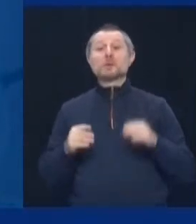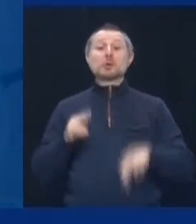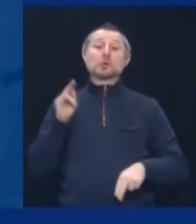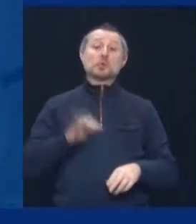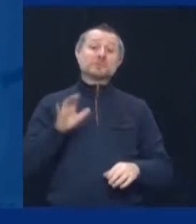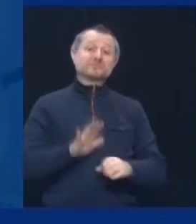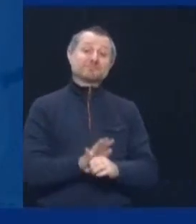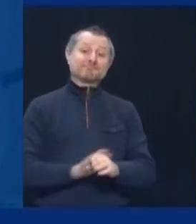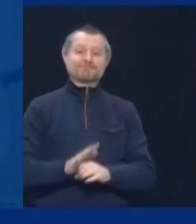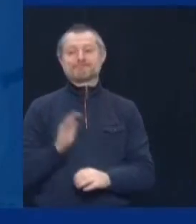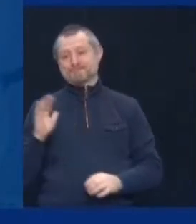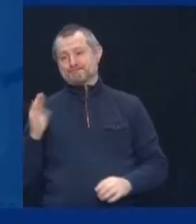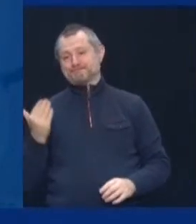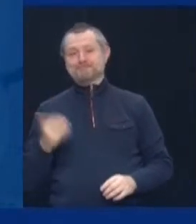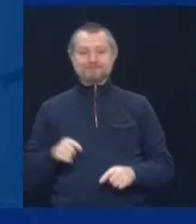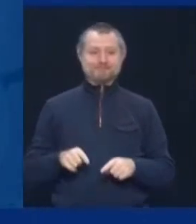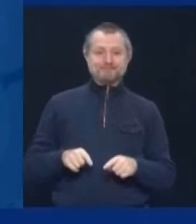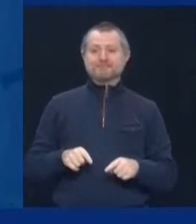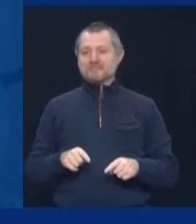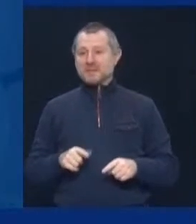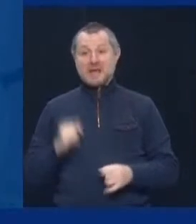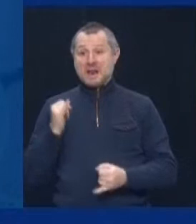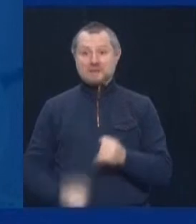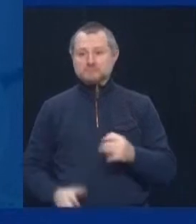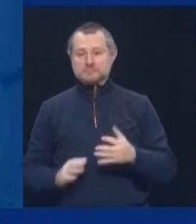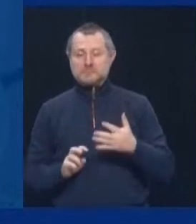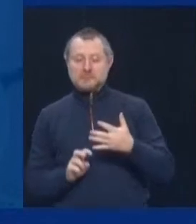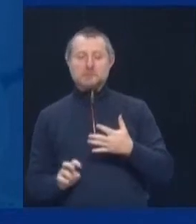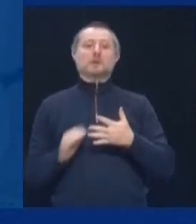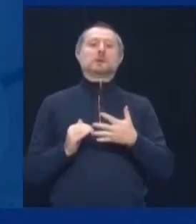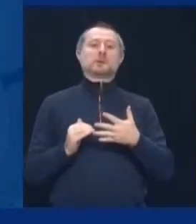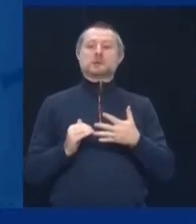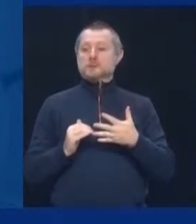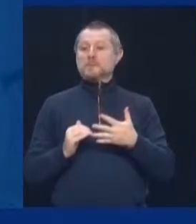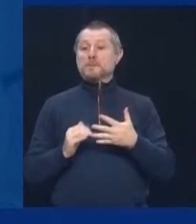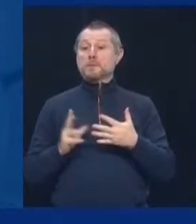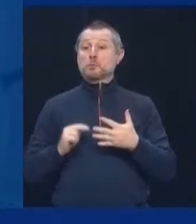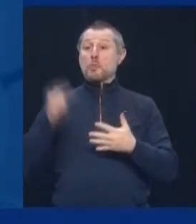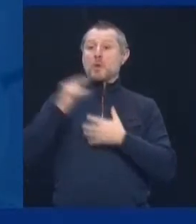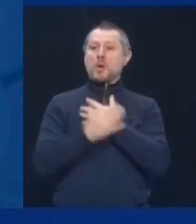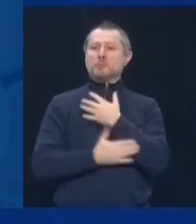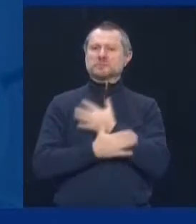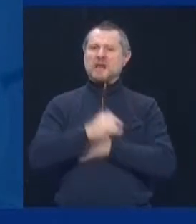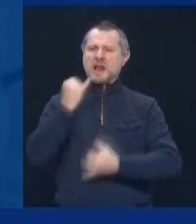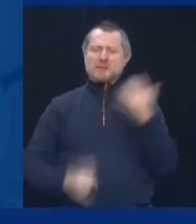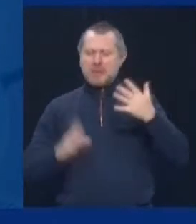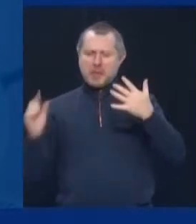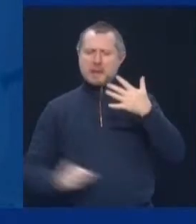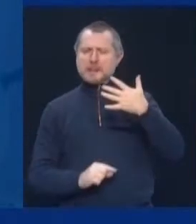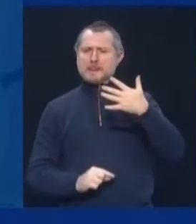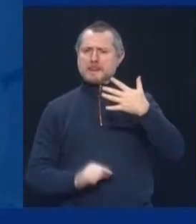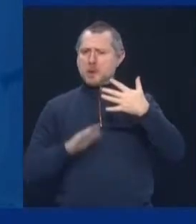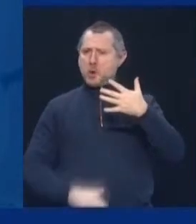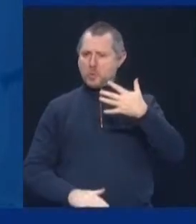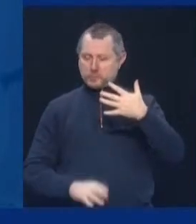only to the North Country, in the state. So that is interesting. Positivity